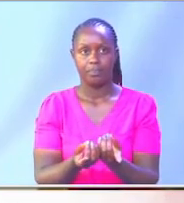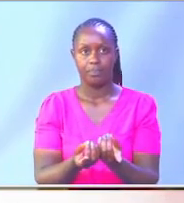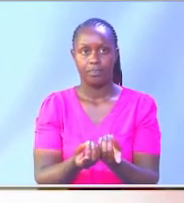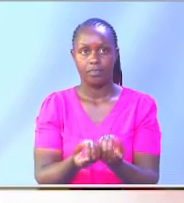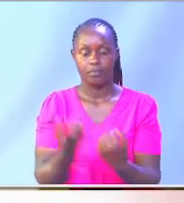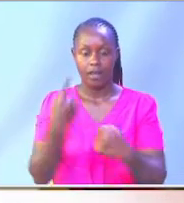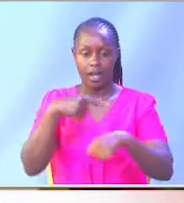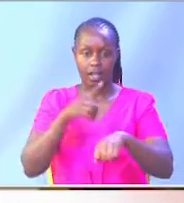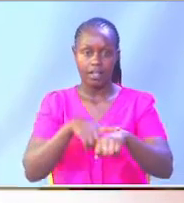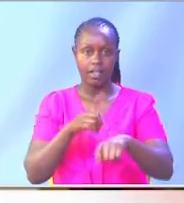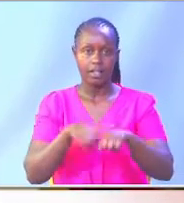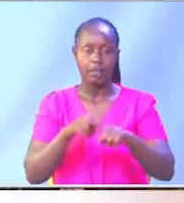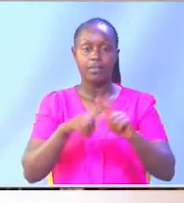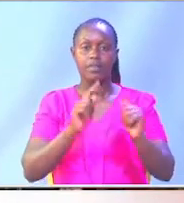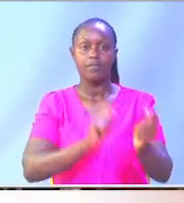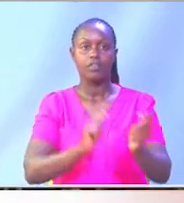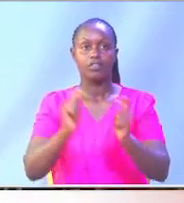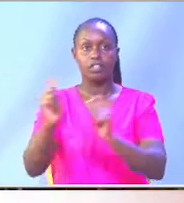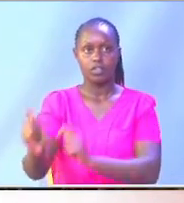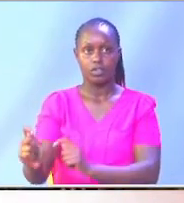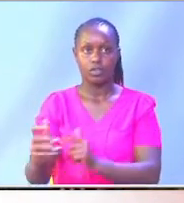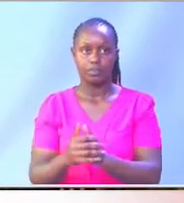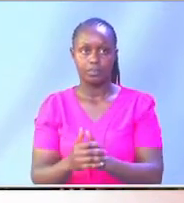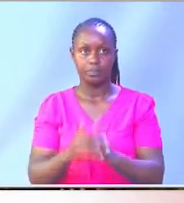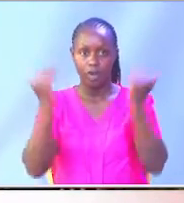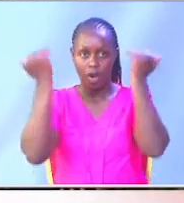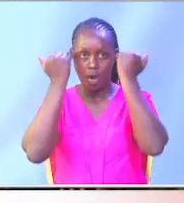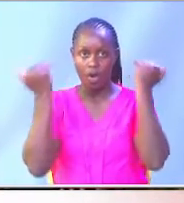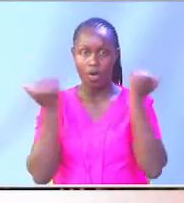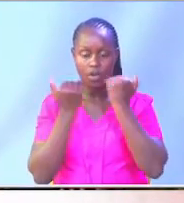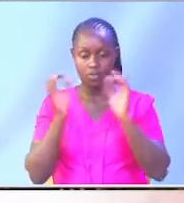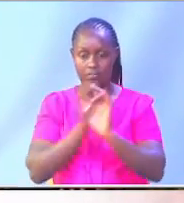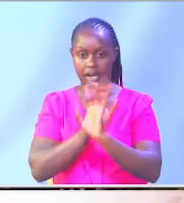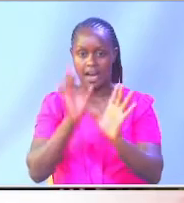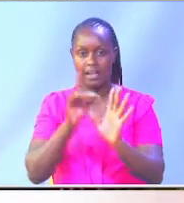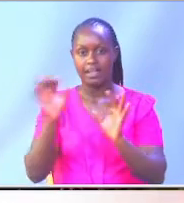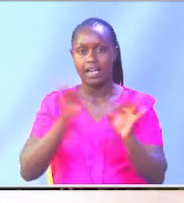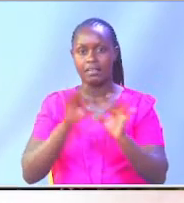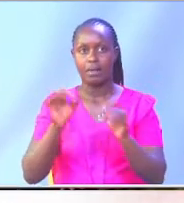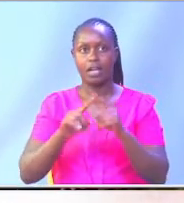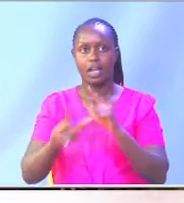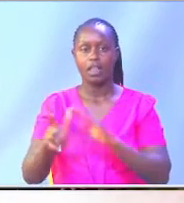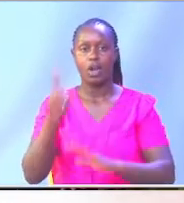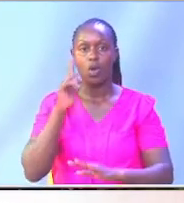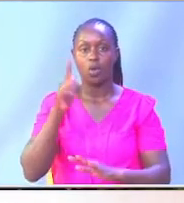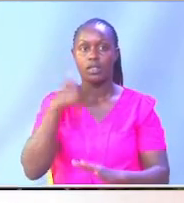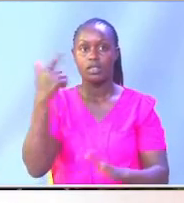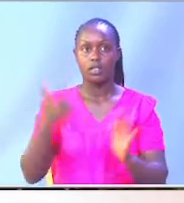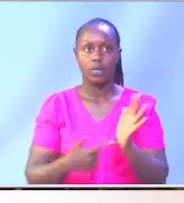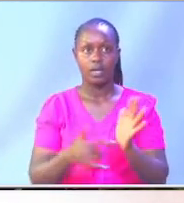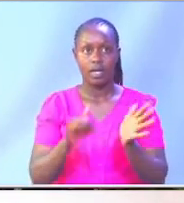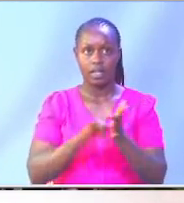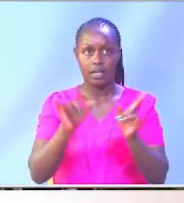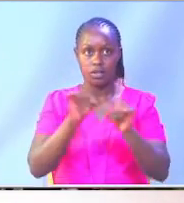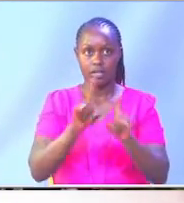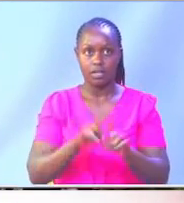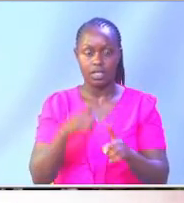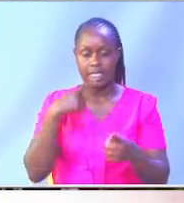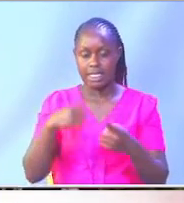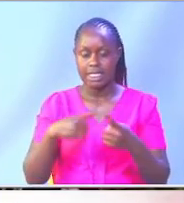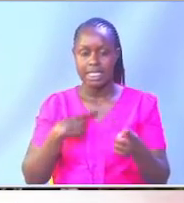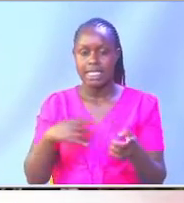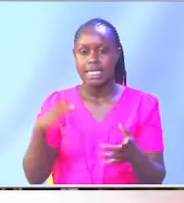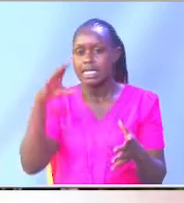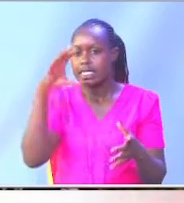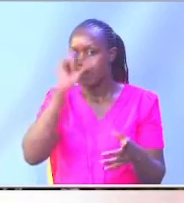during the transition period. So the court has clarified the law. The law is contained in some legislation known as the Assumption